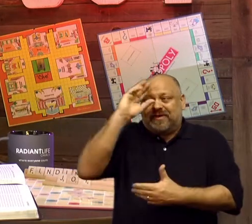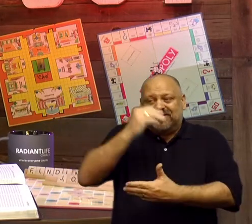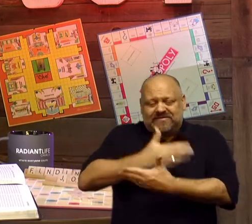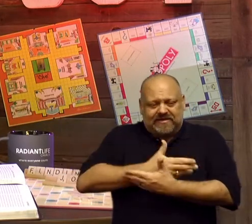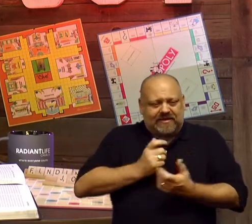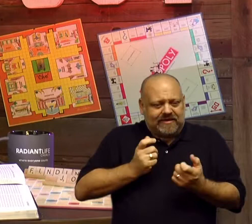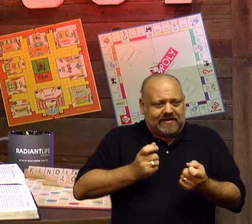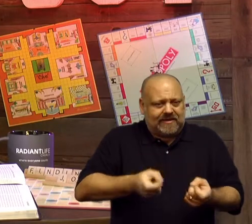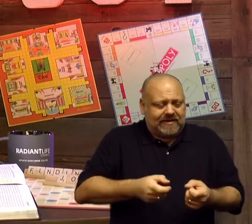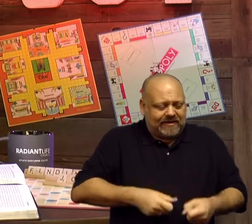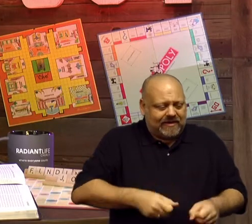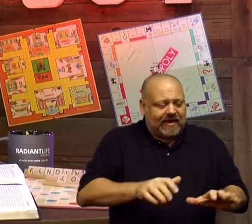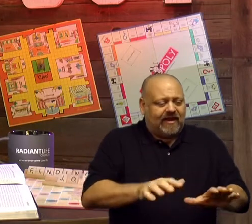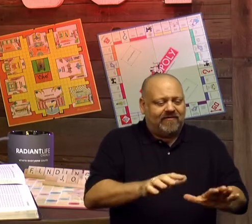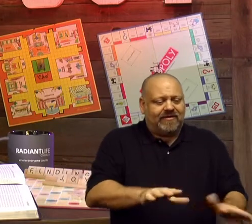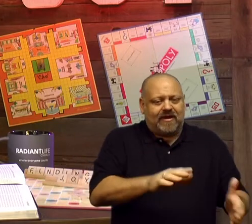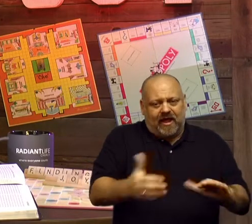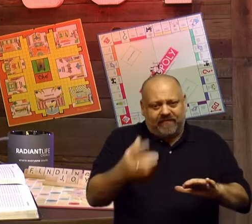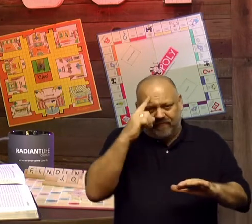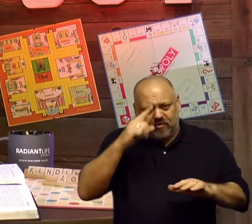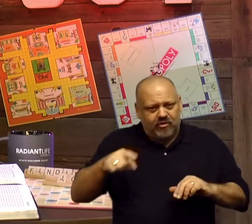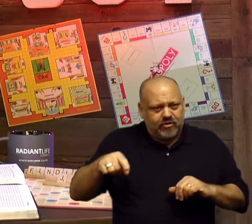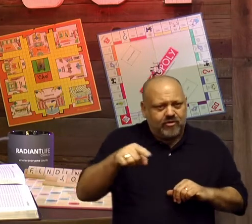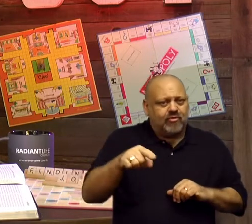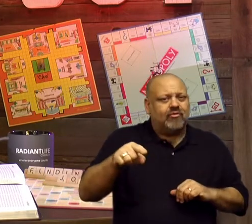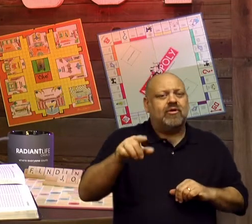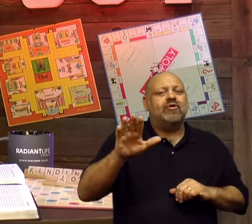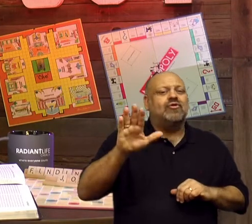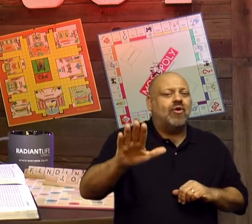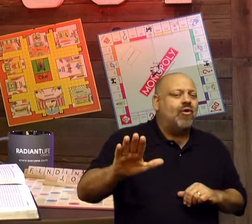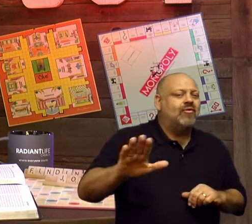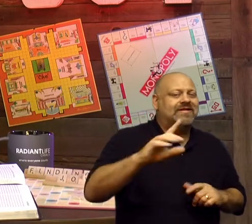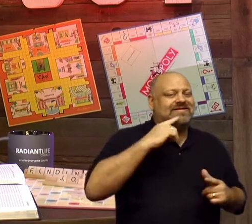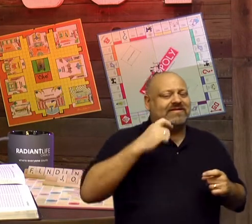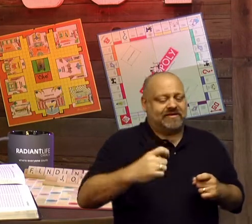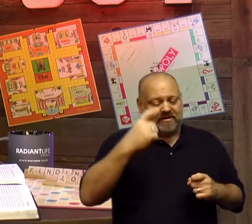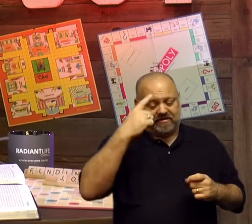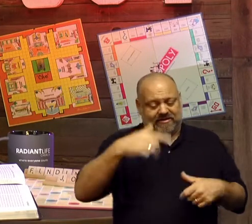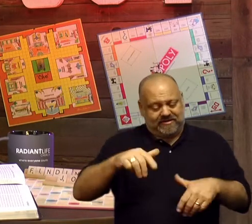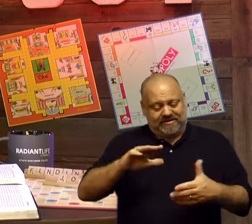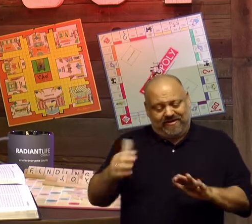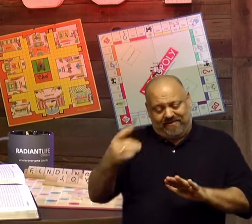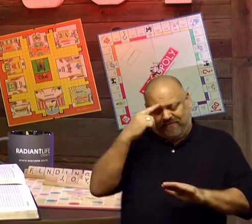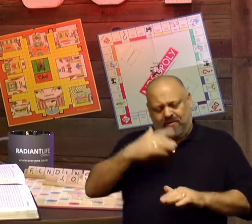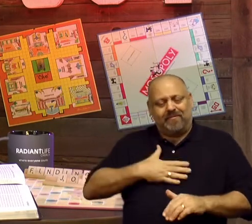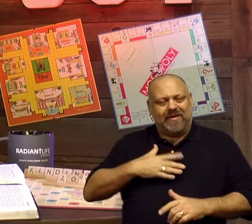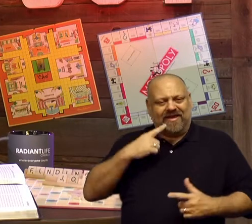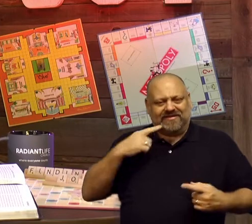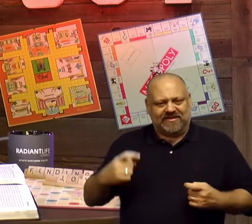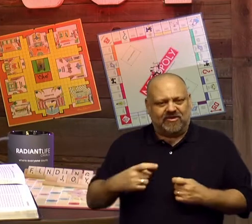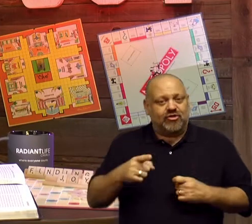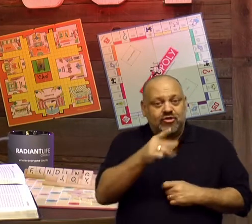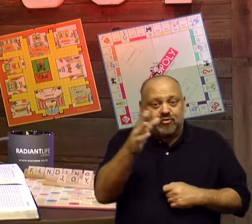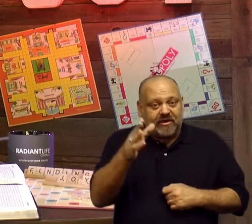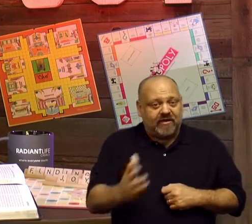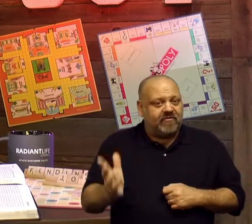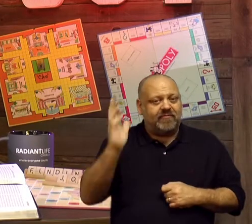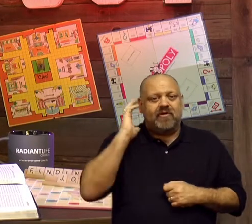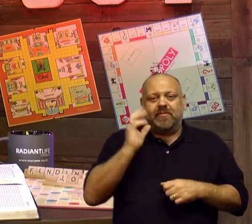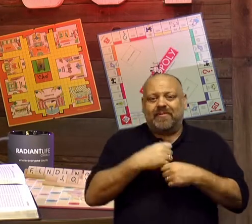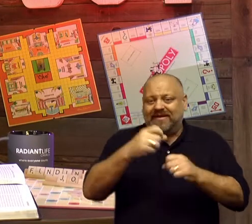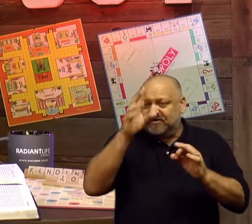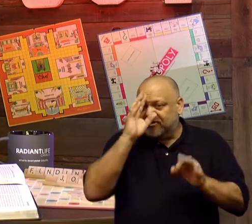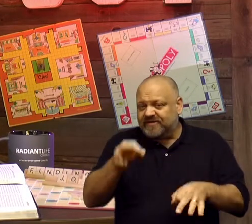his one and only son to die for you, for your sins, for my sins. If you haven't ever made the decision to follow